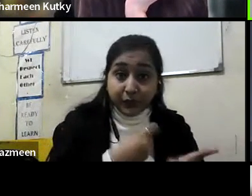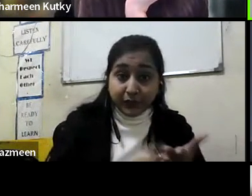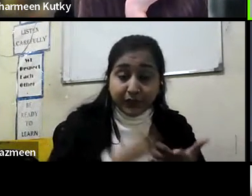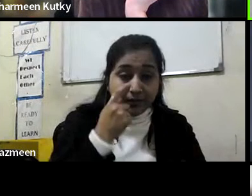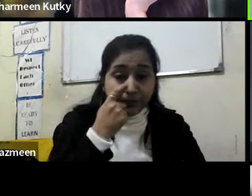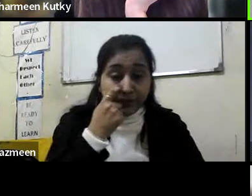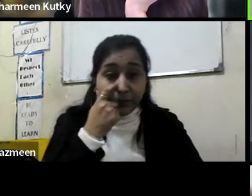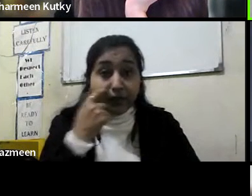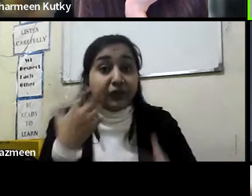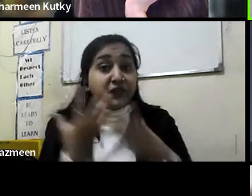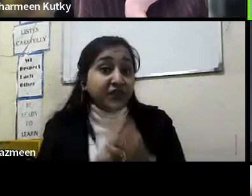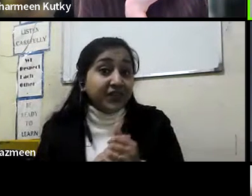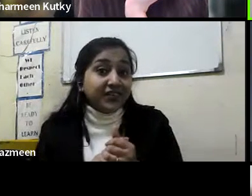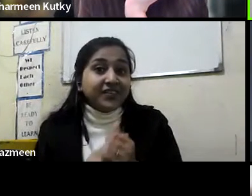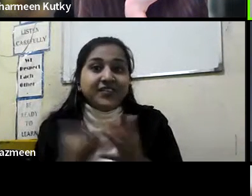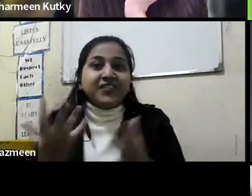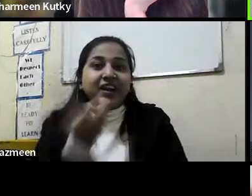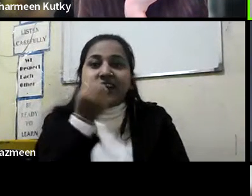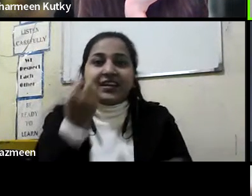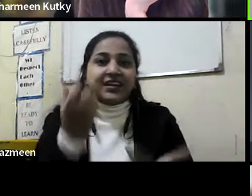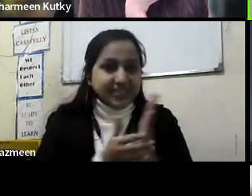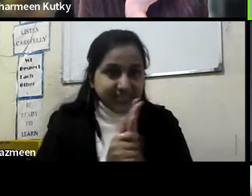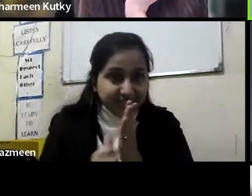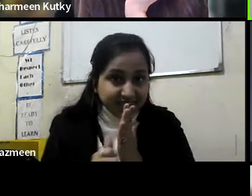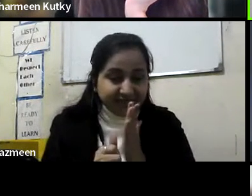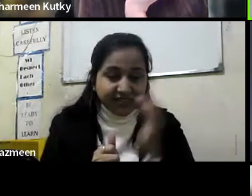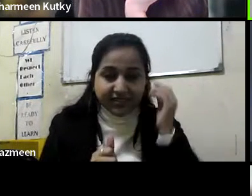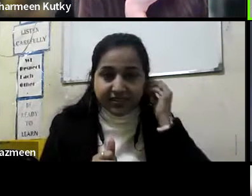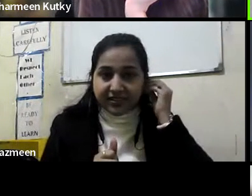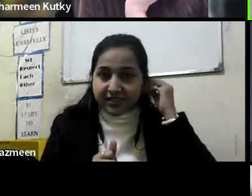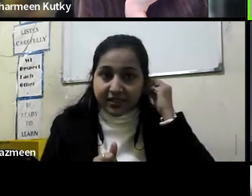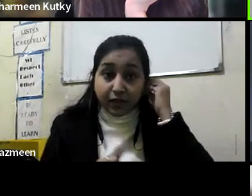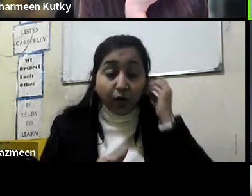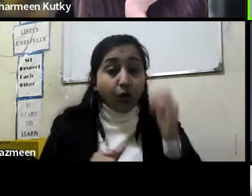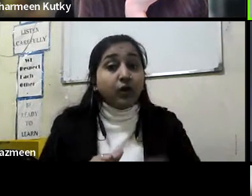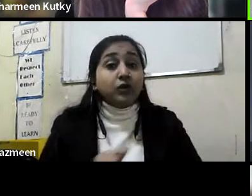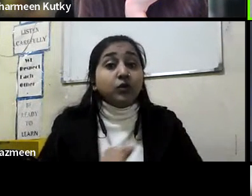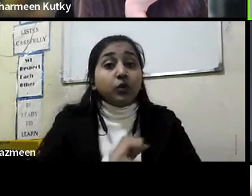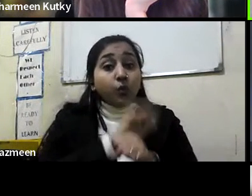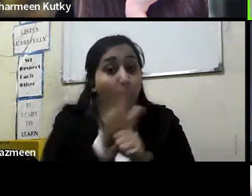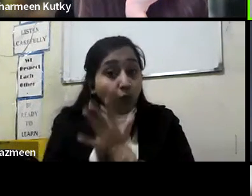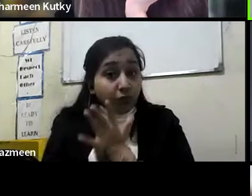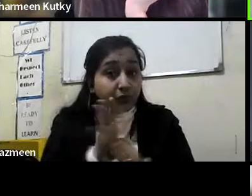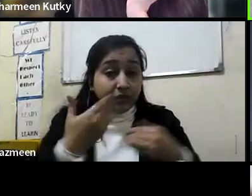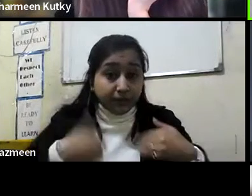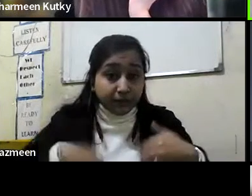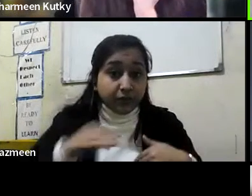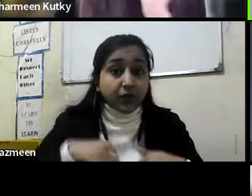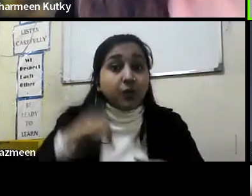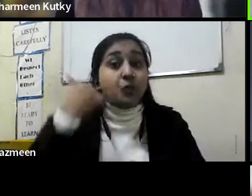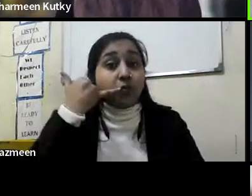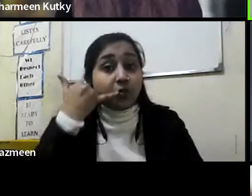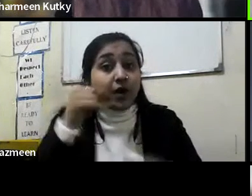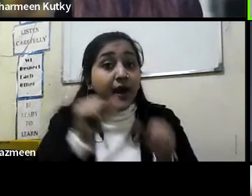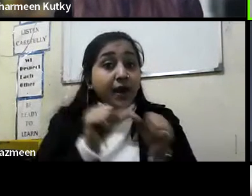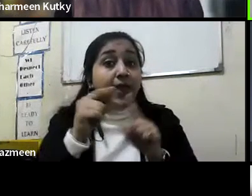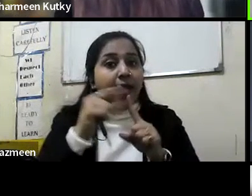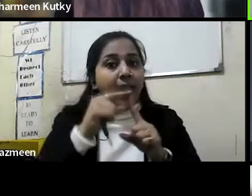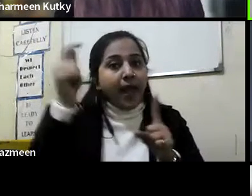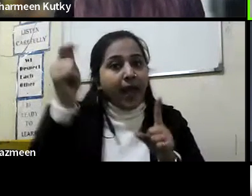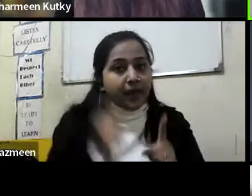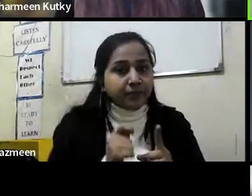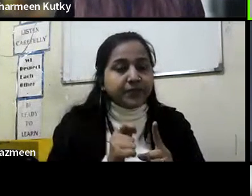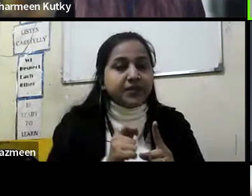also find skill from home for our Divyangjans during this COVID era. We got a mobile app developed called